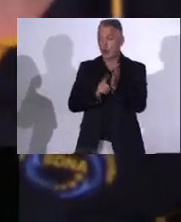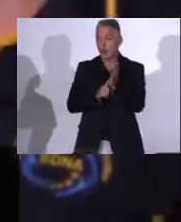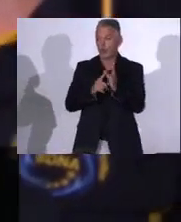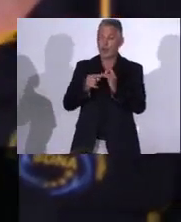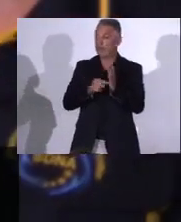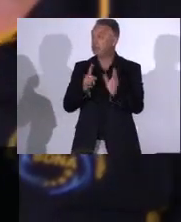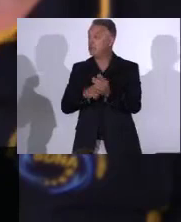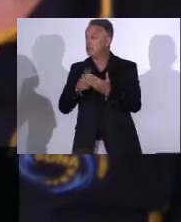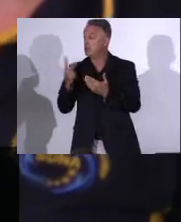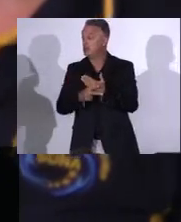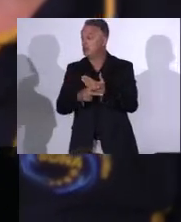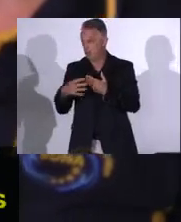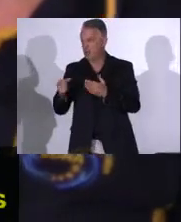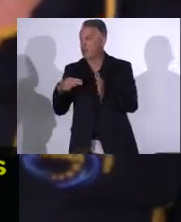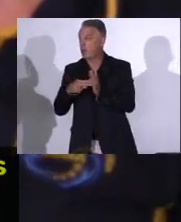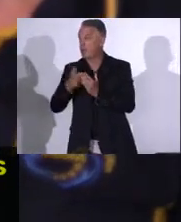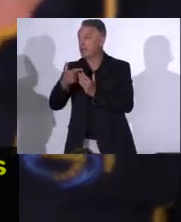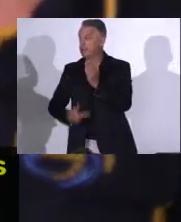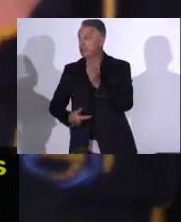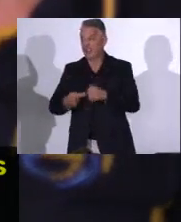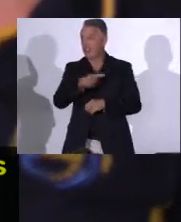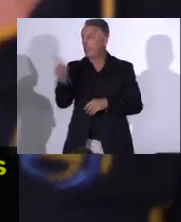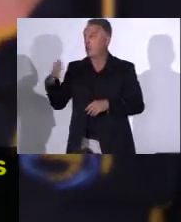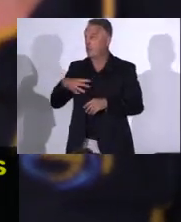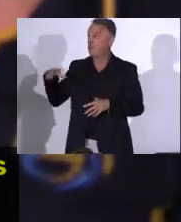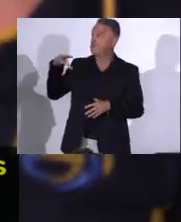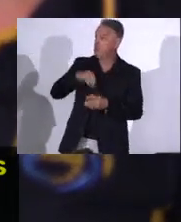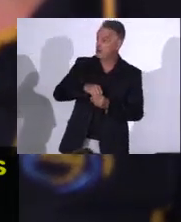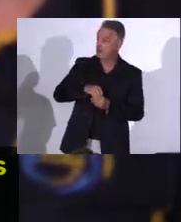And then suddenly we had a wait list of girls that wanted to take part and